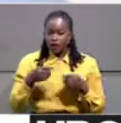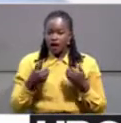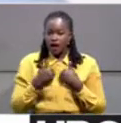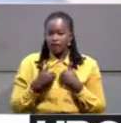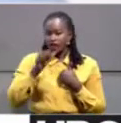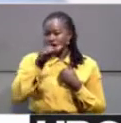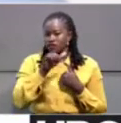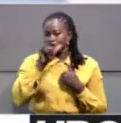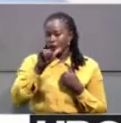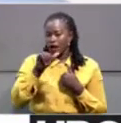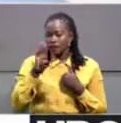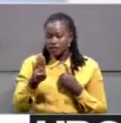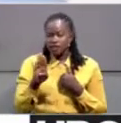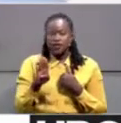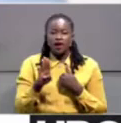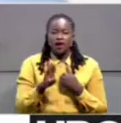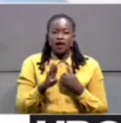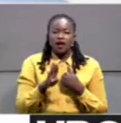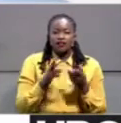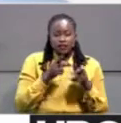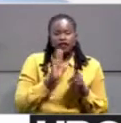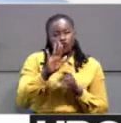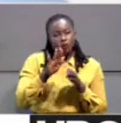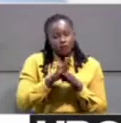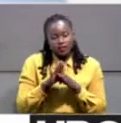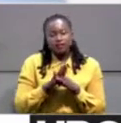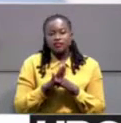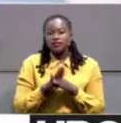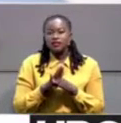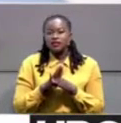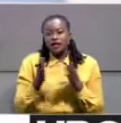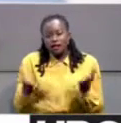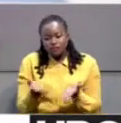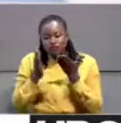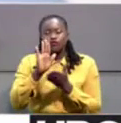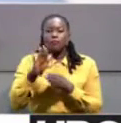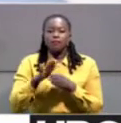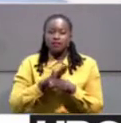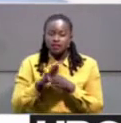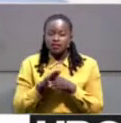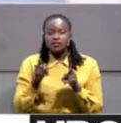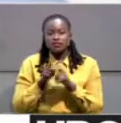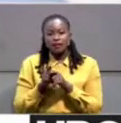business. IYB, improve your business. These are modules. Then entrepreneurship and marketing.